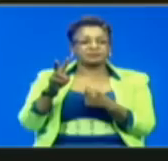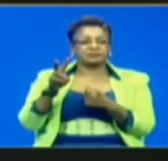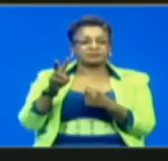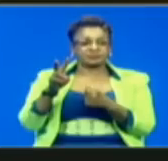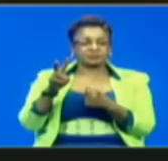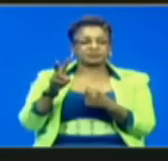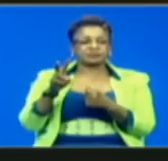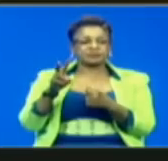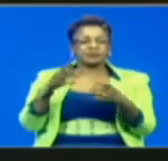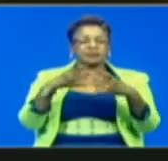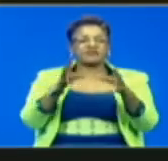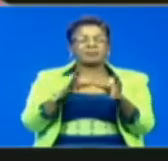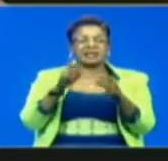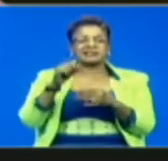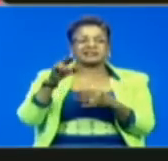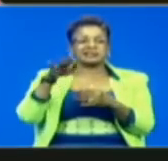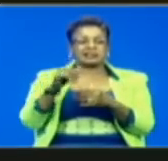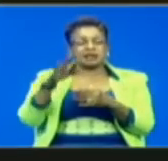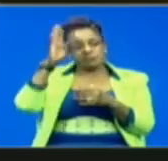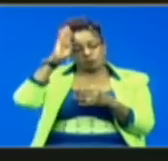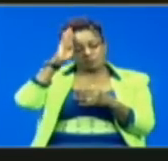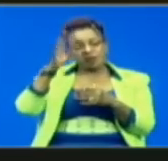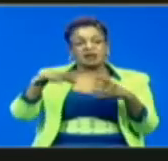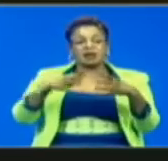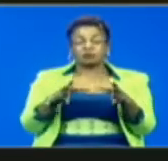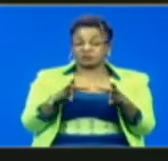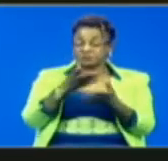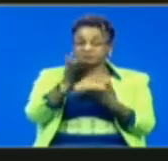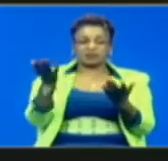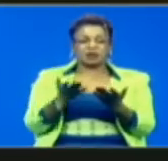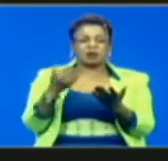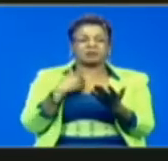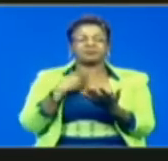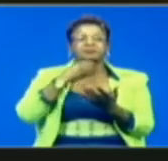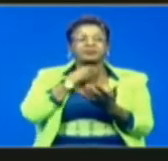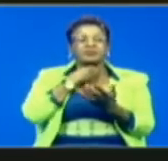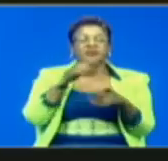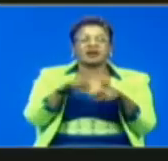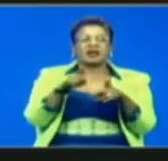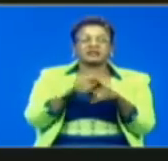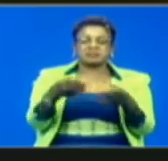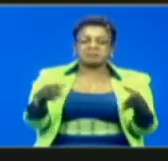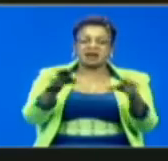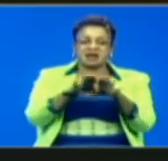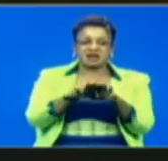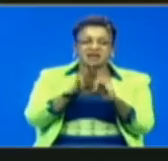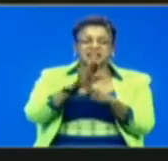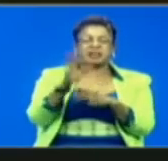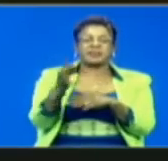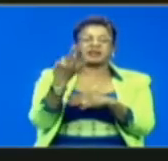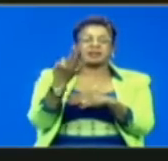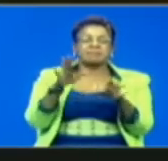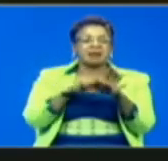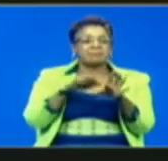My family in Sirisia constituency, Bungoma County, was overcome with grief as it laid to rest its three members